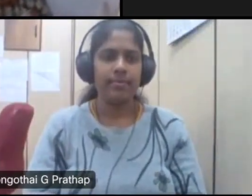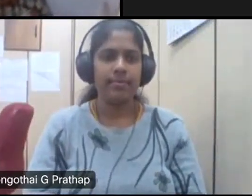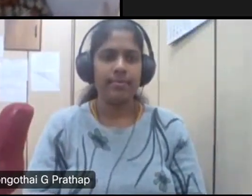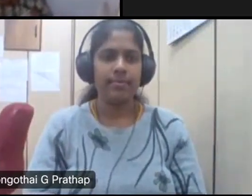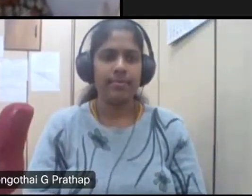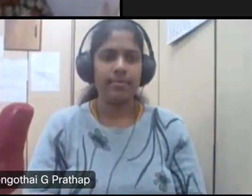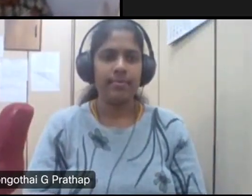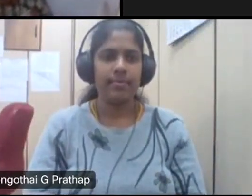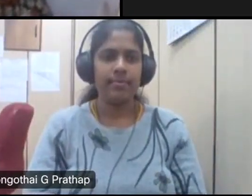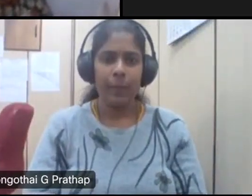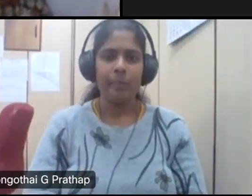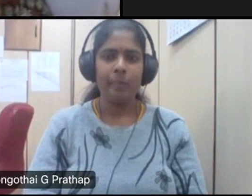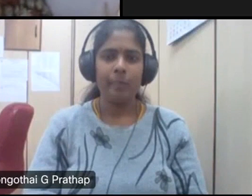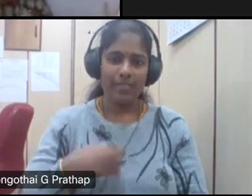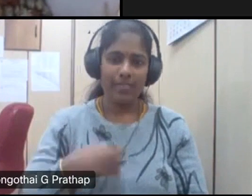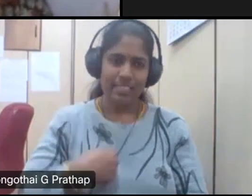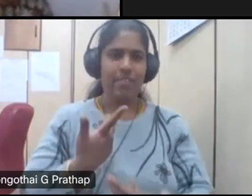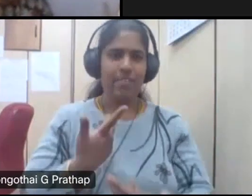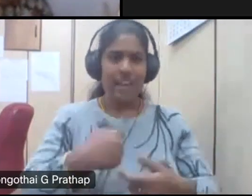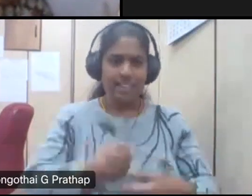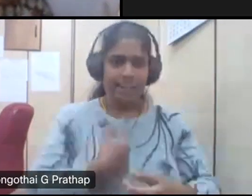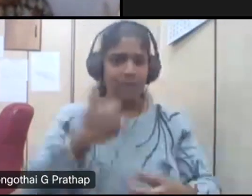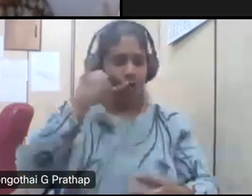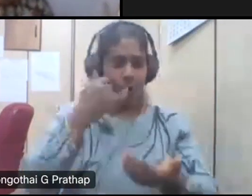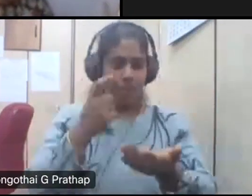Because also I have also joined from my mobile and